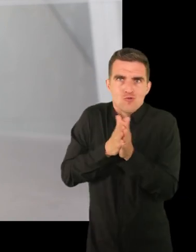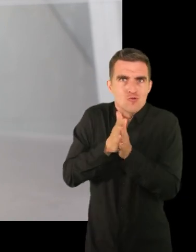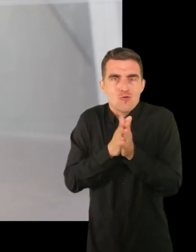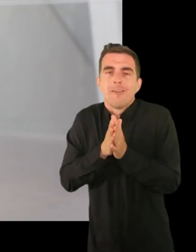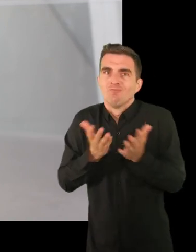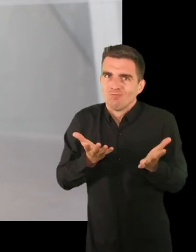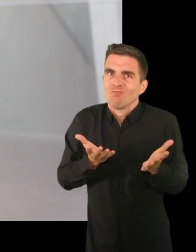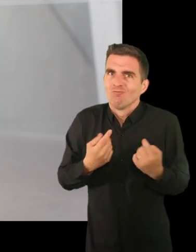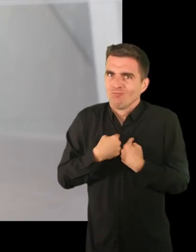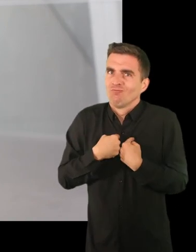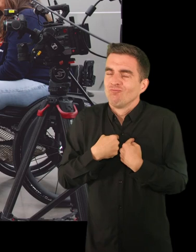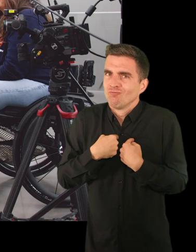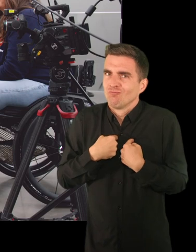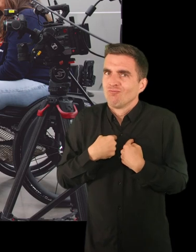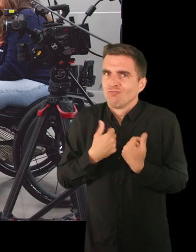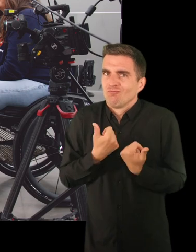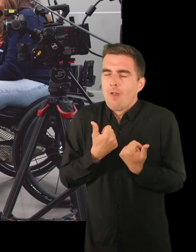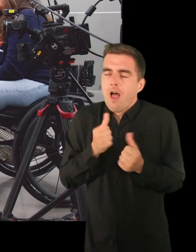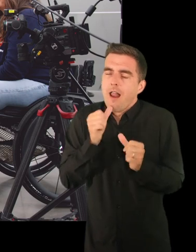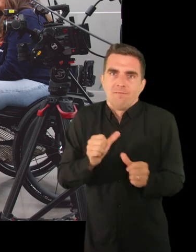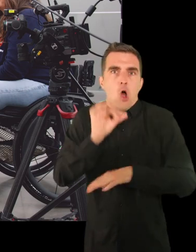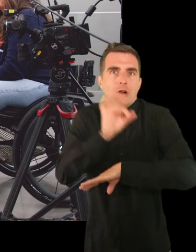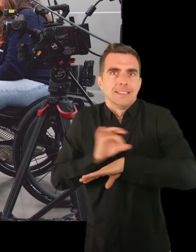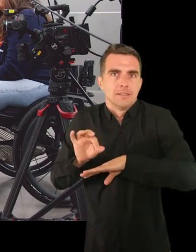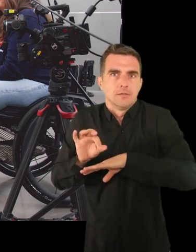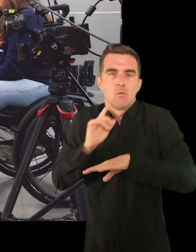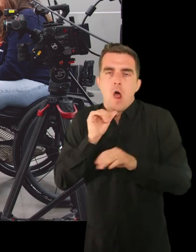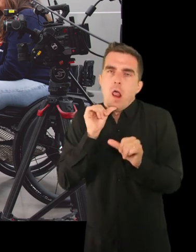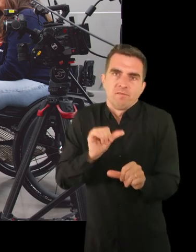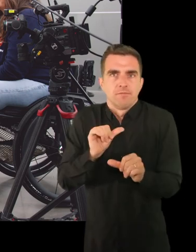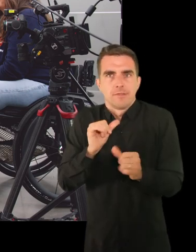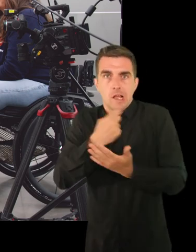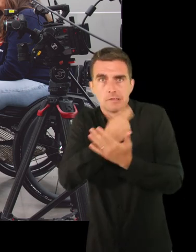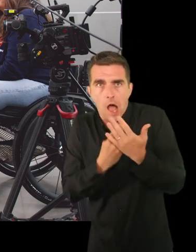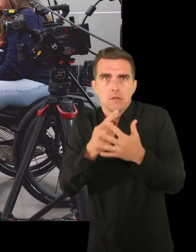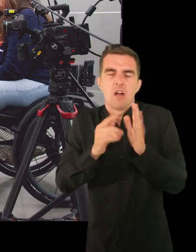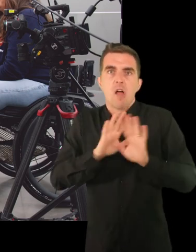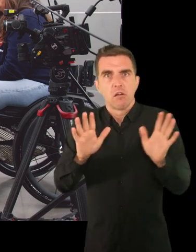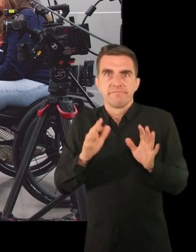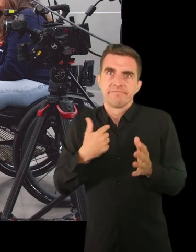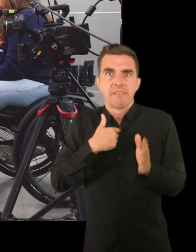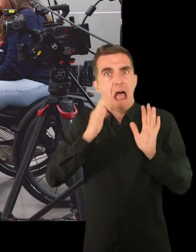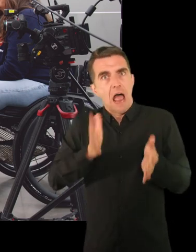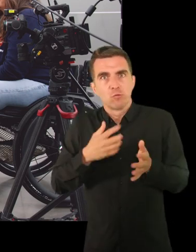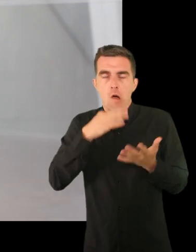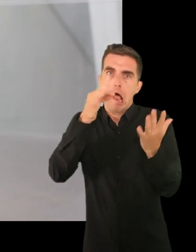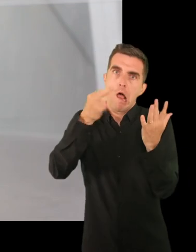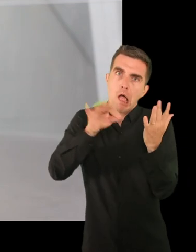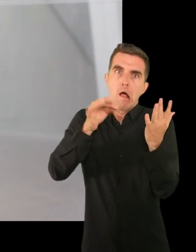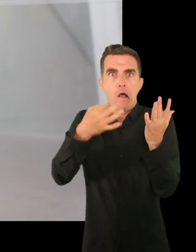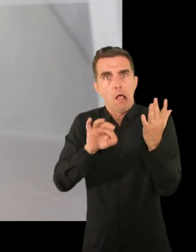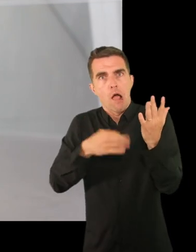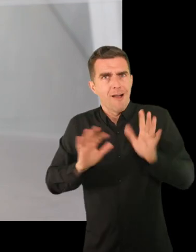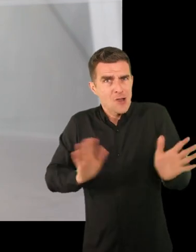interesting opportunities that I would love architecture, I would love design, not to see co-production as a